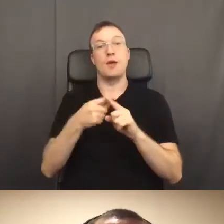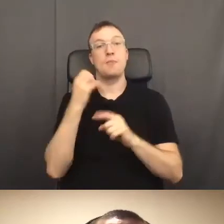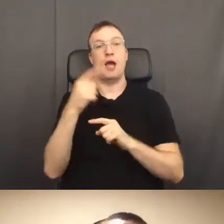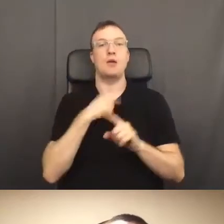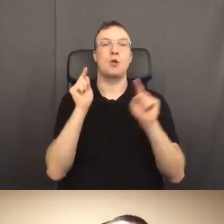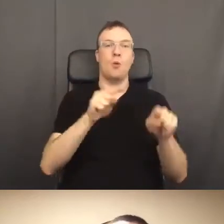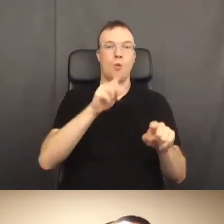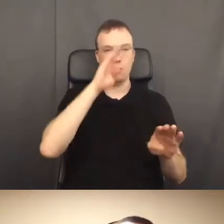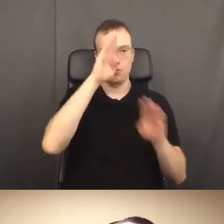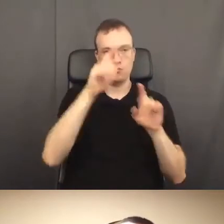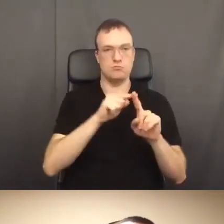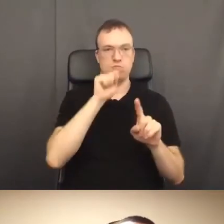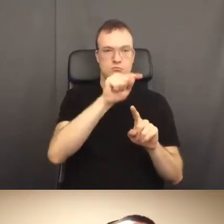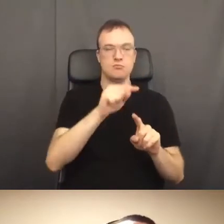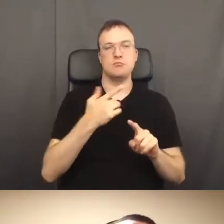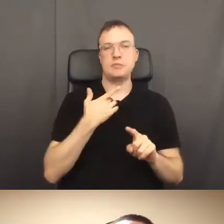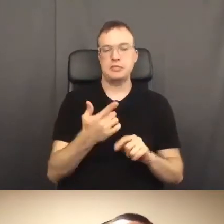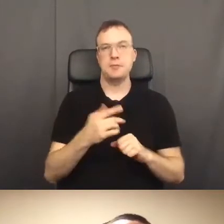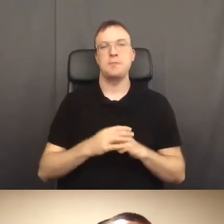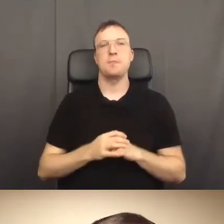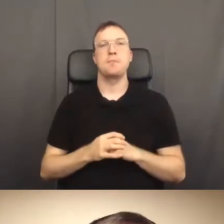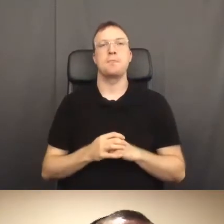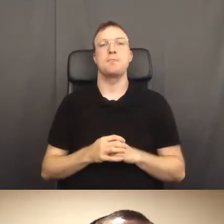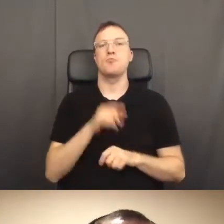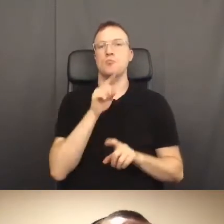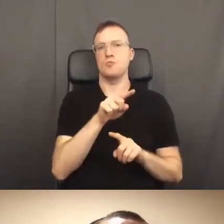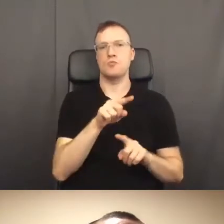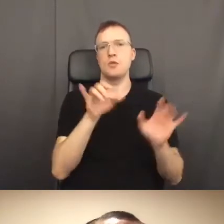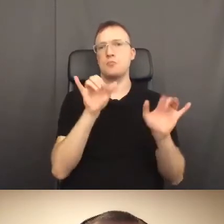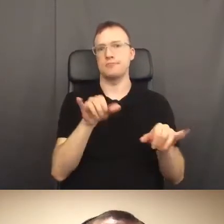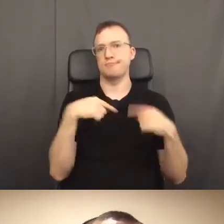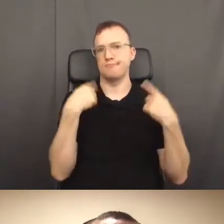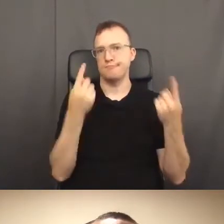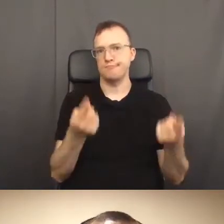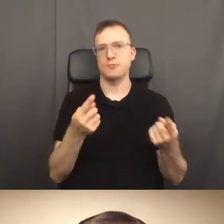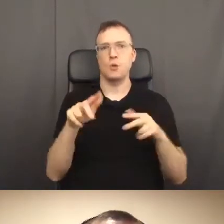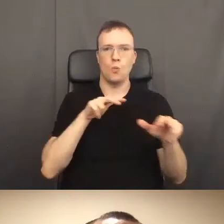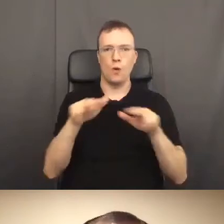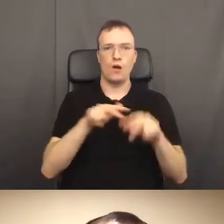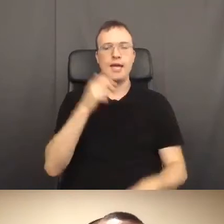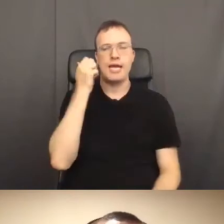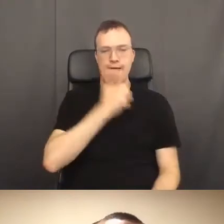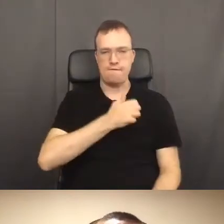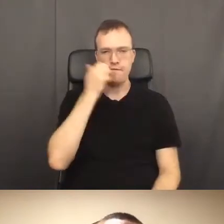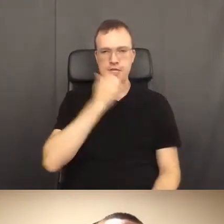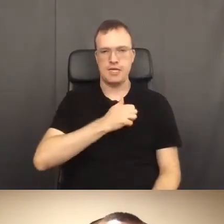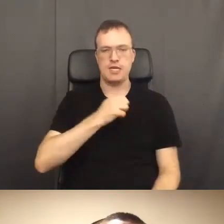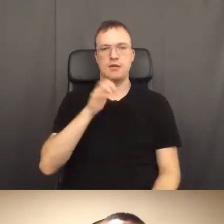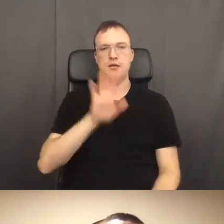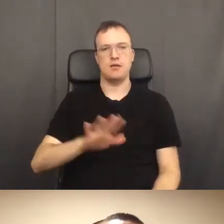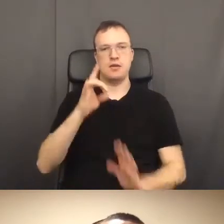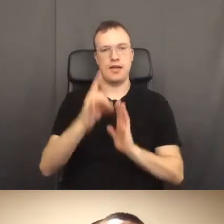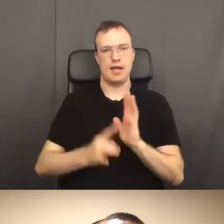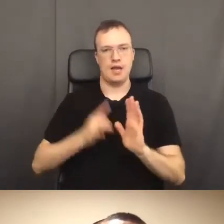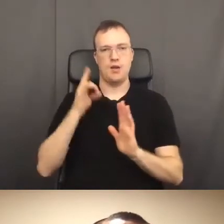to him. And he's pretty much the same. He takes a walk every single day for about 8